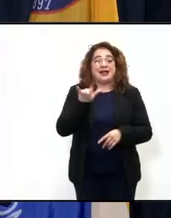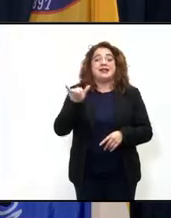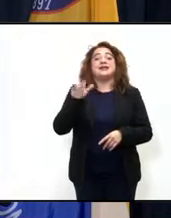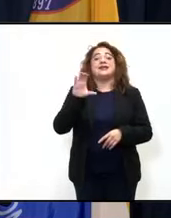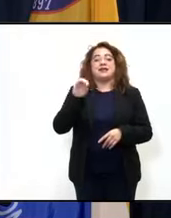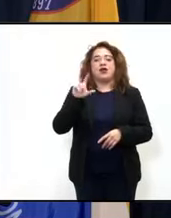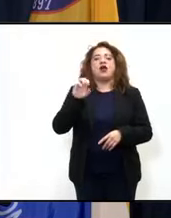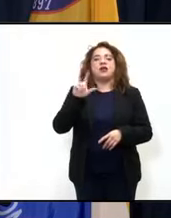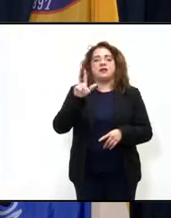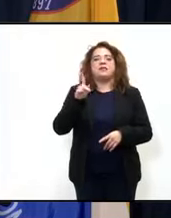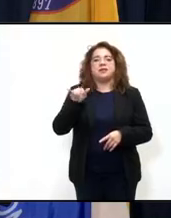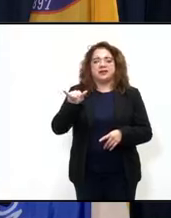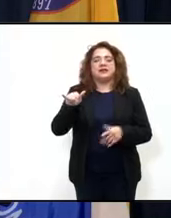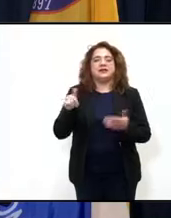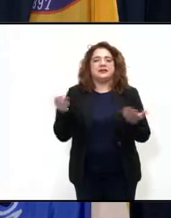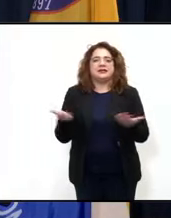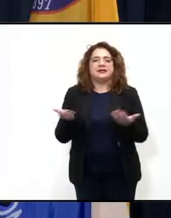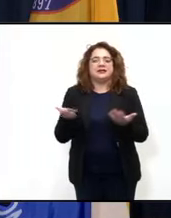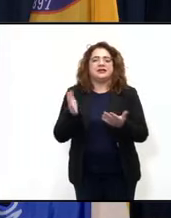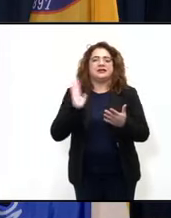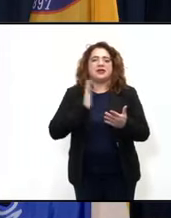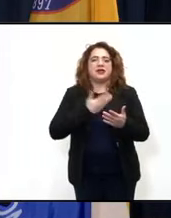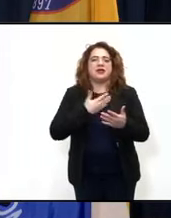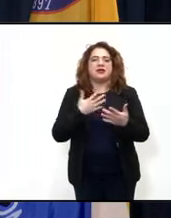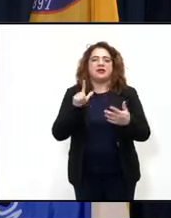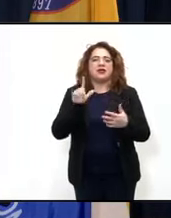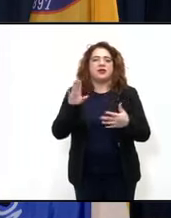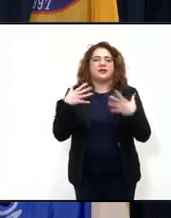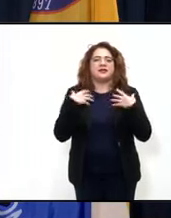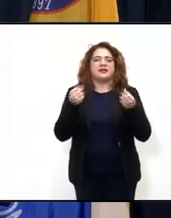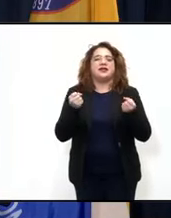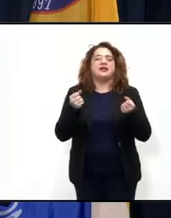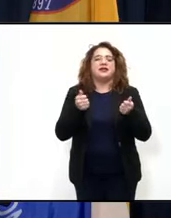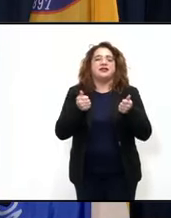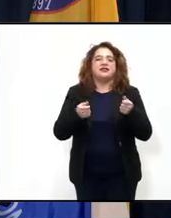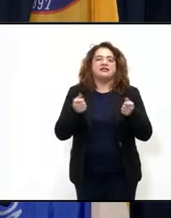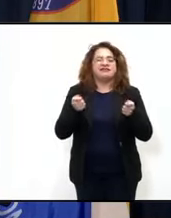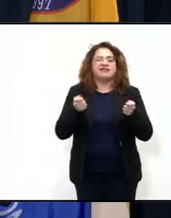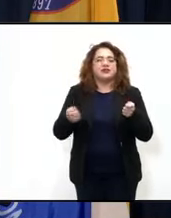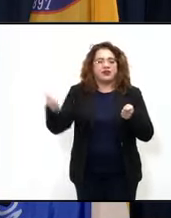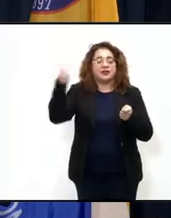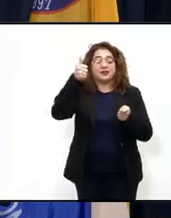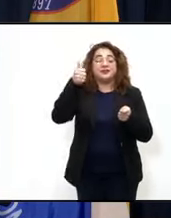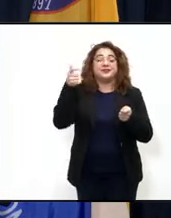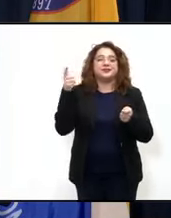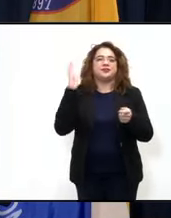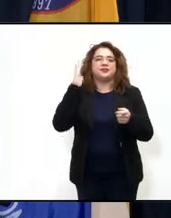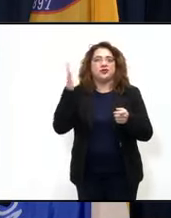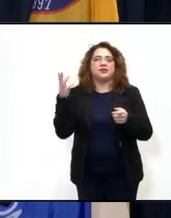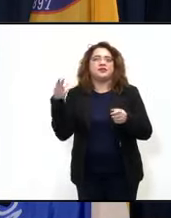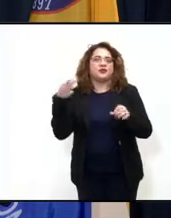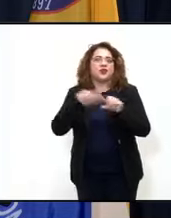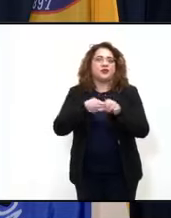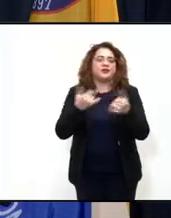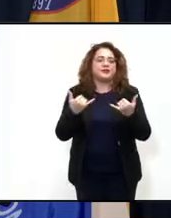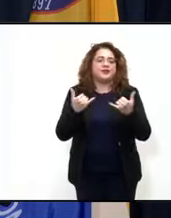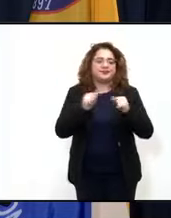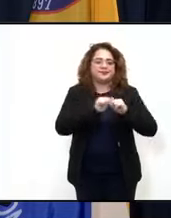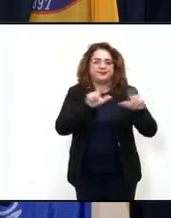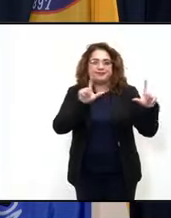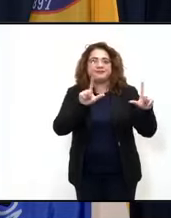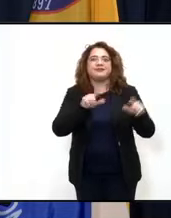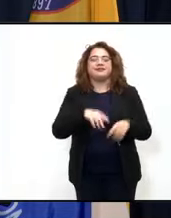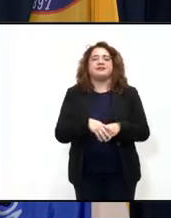and Human Services Director. She is at another location, but she'll be piping into the briefing. And we're going to discuss today